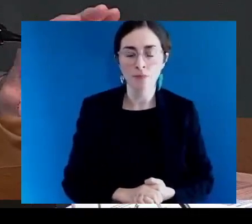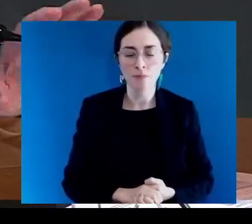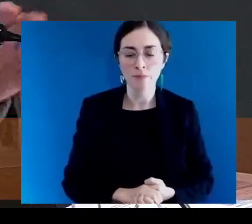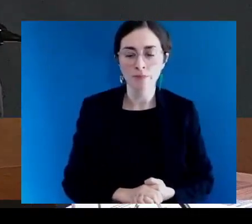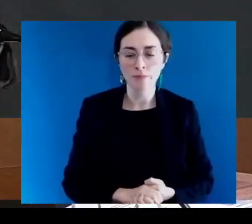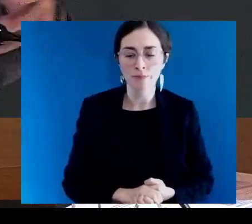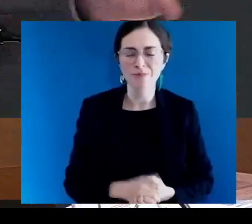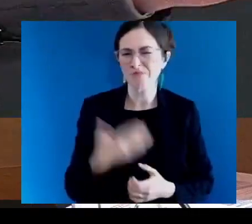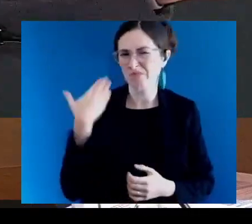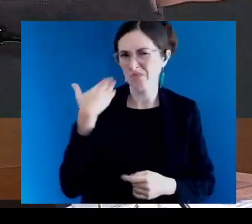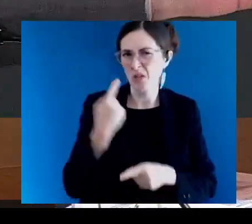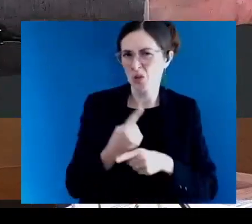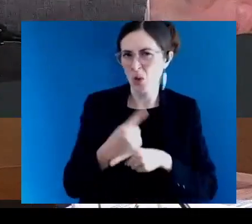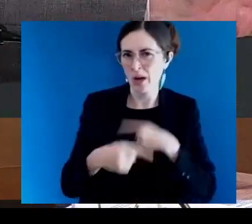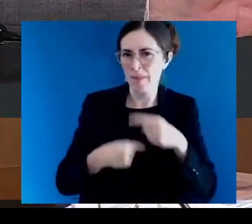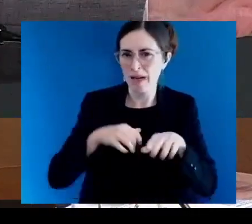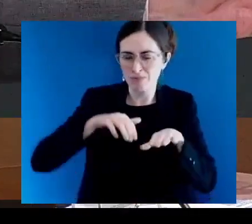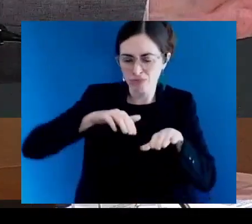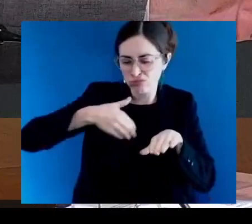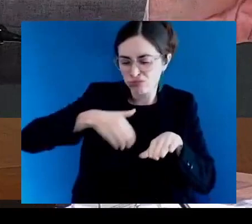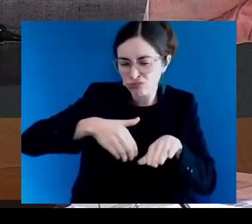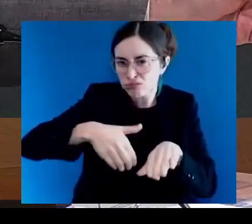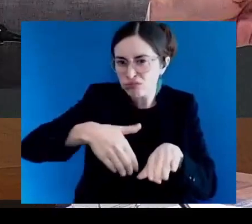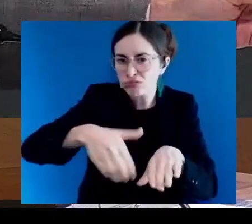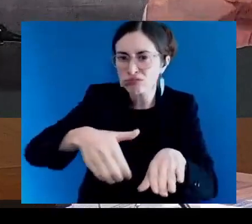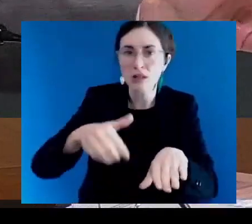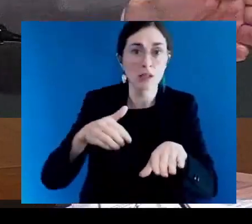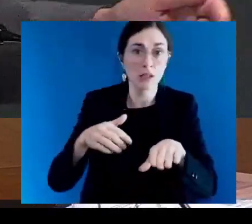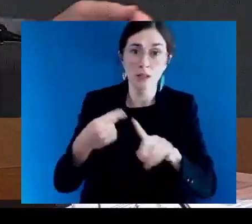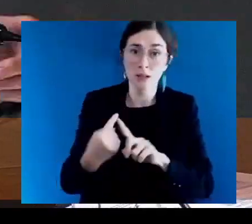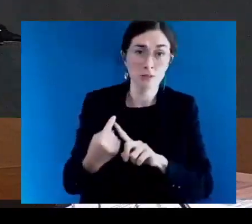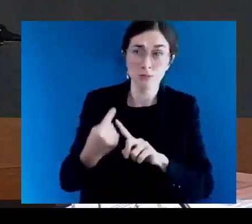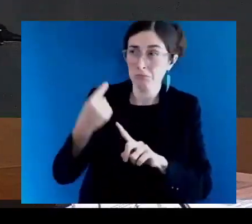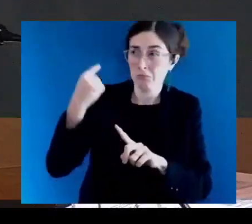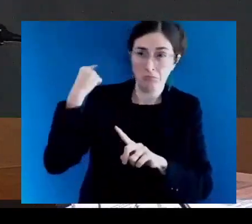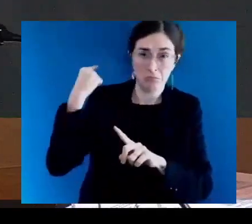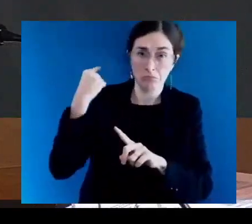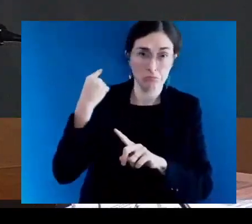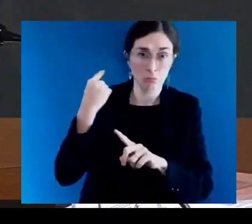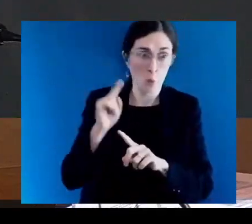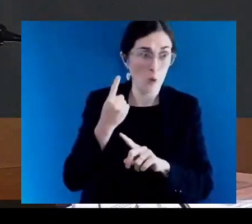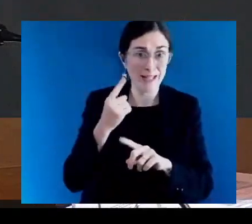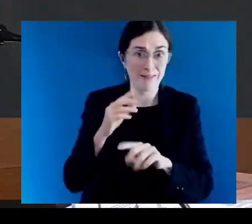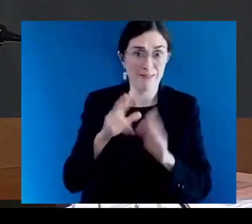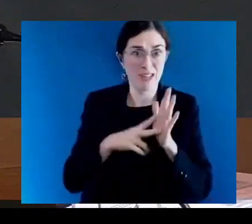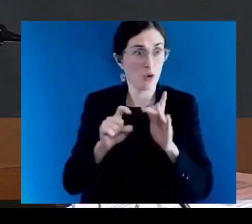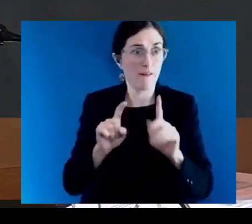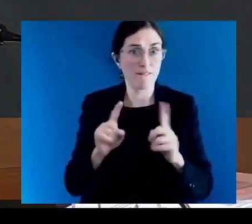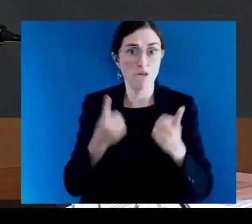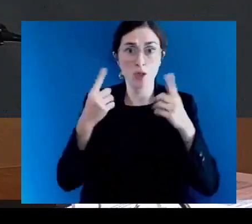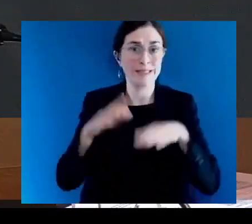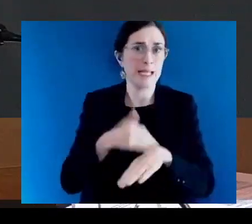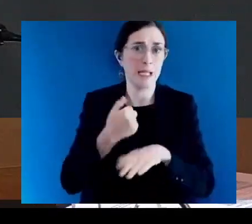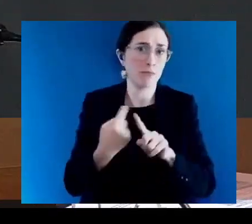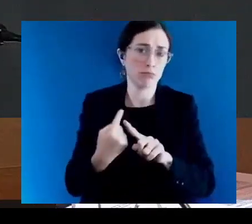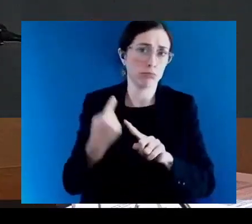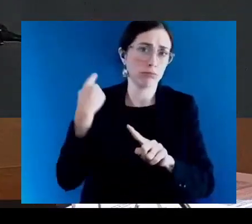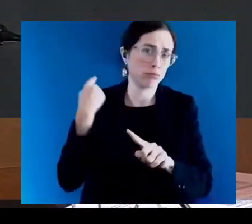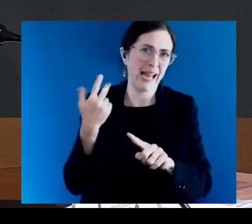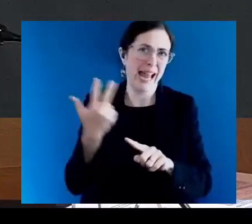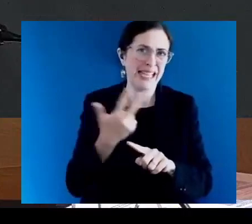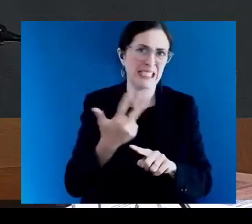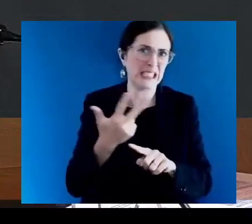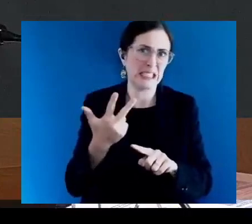extraction industries that go back to the beginning of Victoria. Why is it that or is it